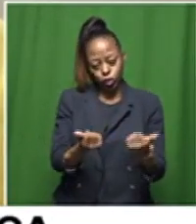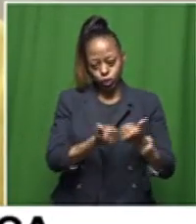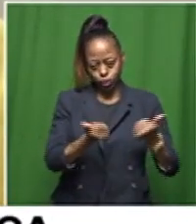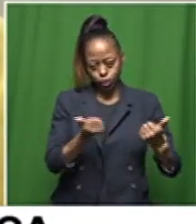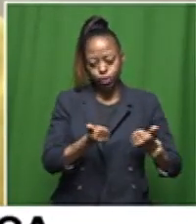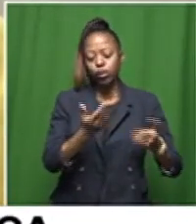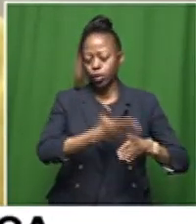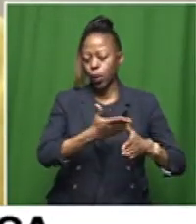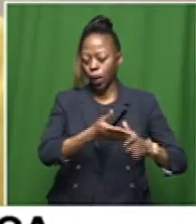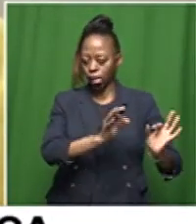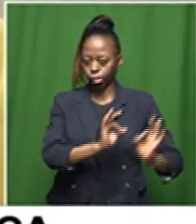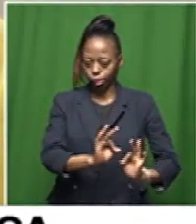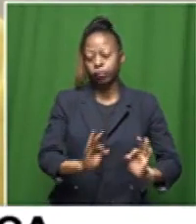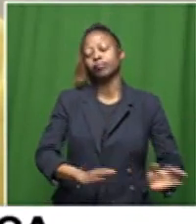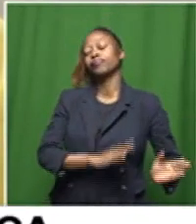operated